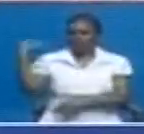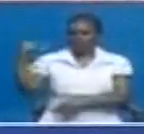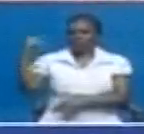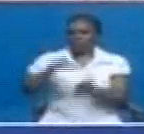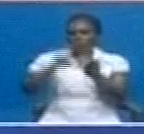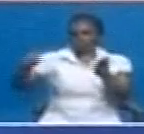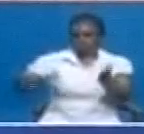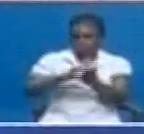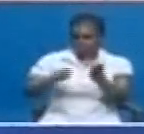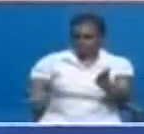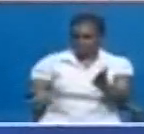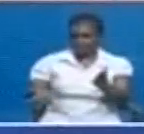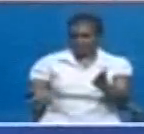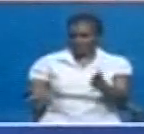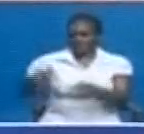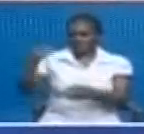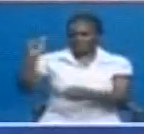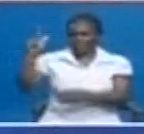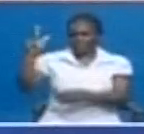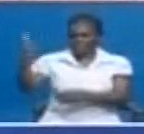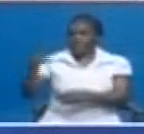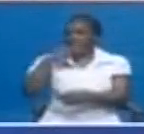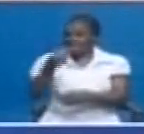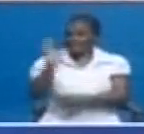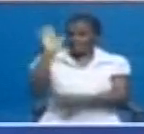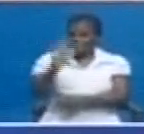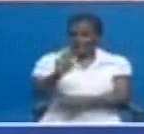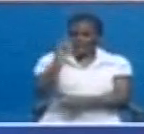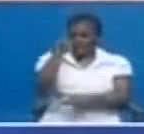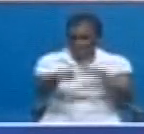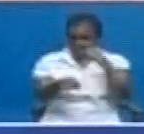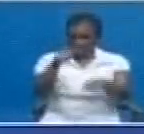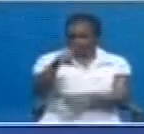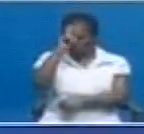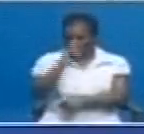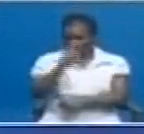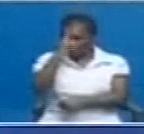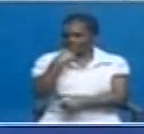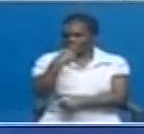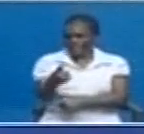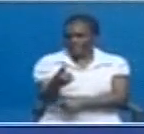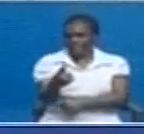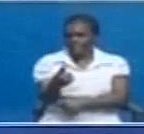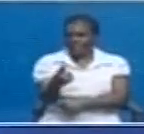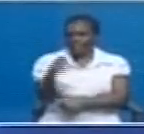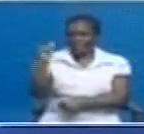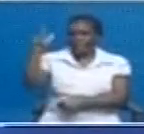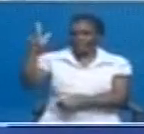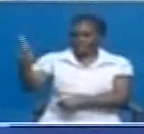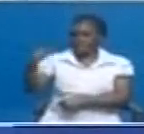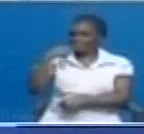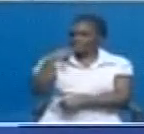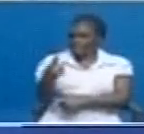stripped, the paper alleged. Athletics Kenya has reacted sharply to the allegations. In a press statement sent to newsrooms, Athletics Kenya pointed